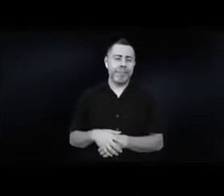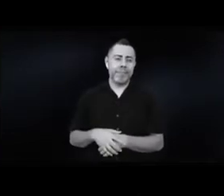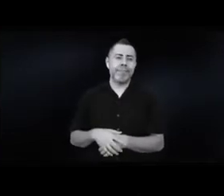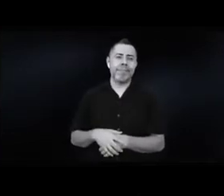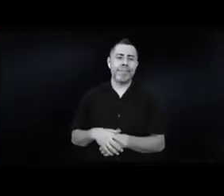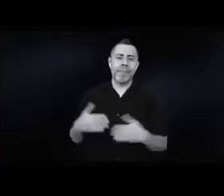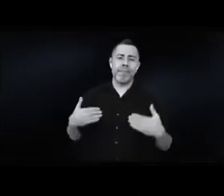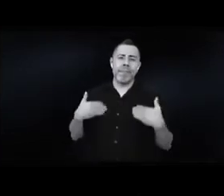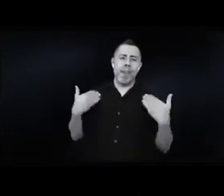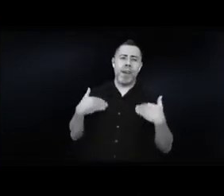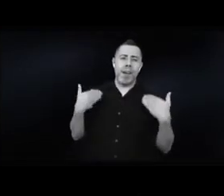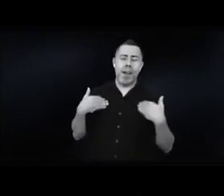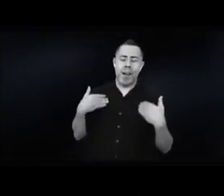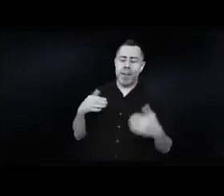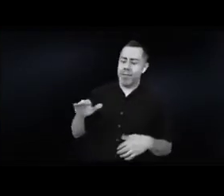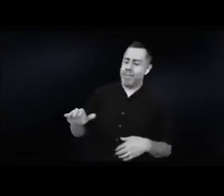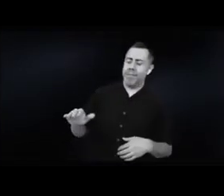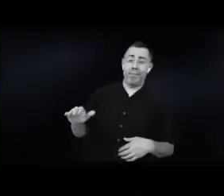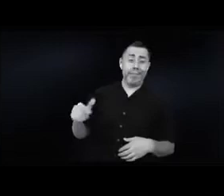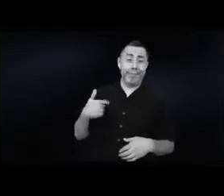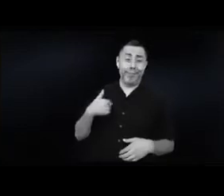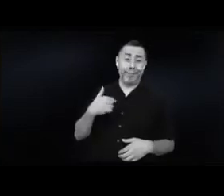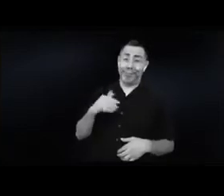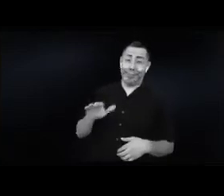young boy, very young,